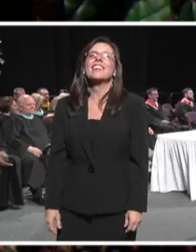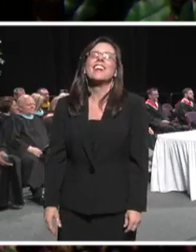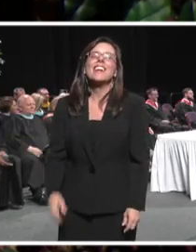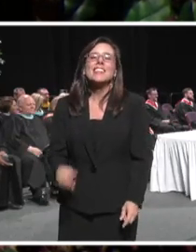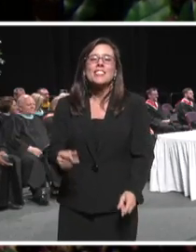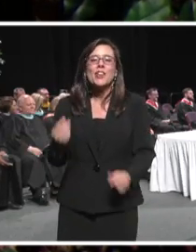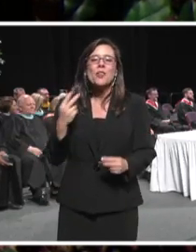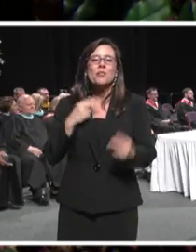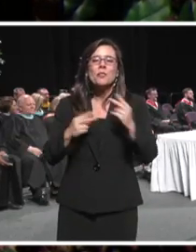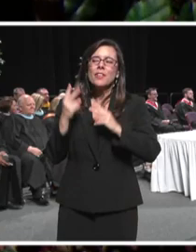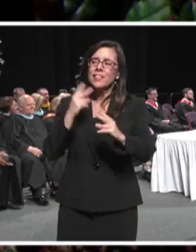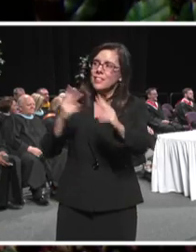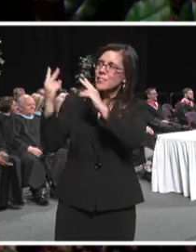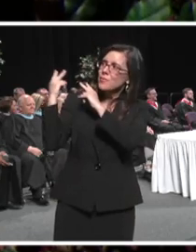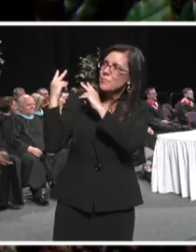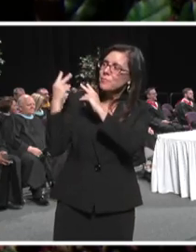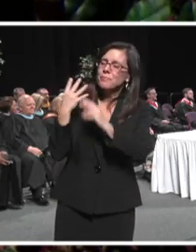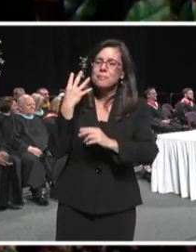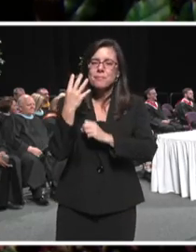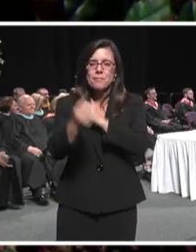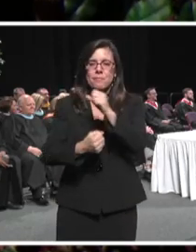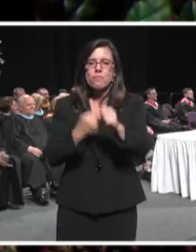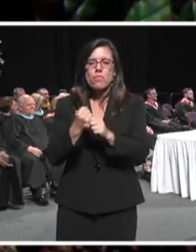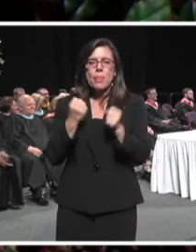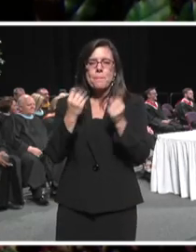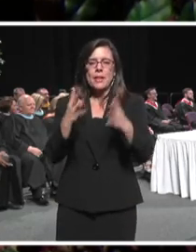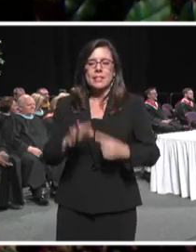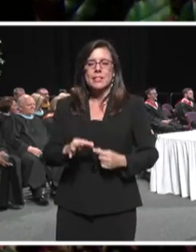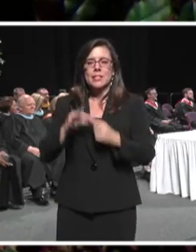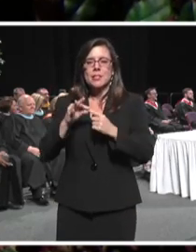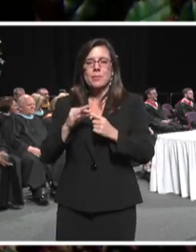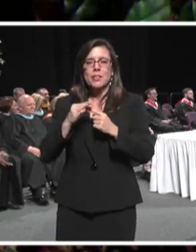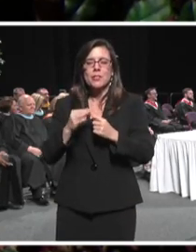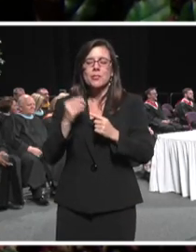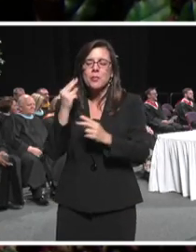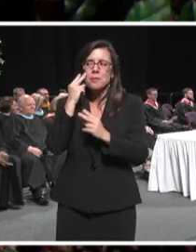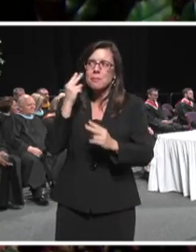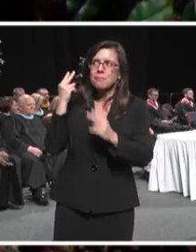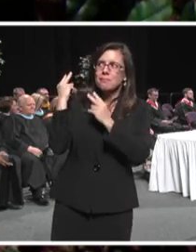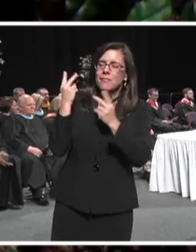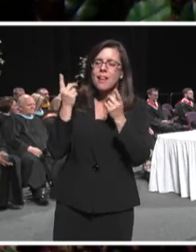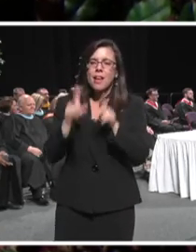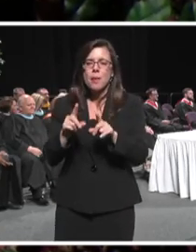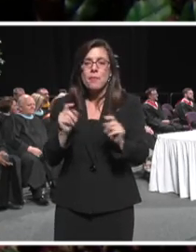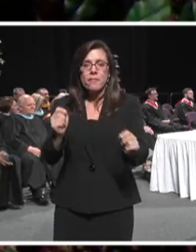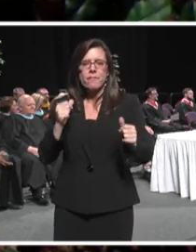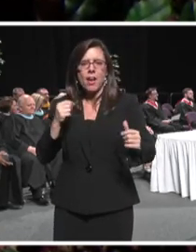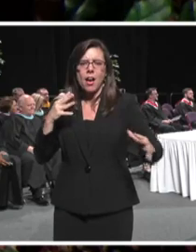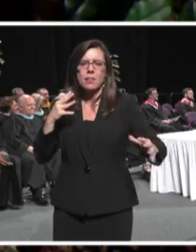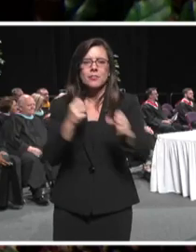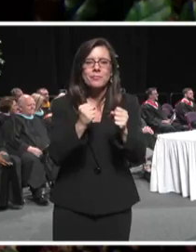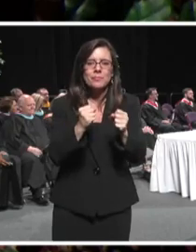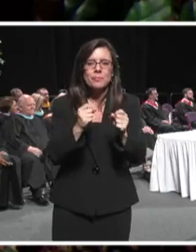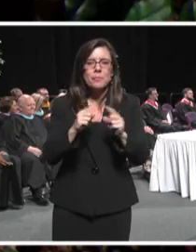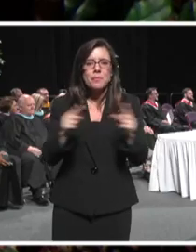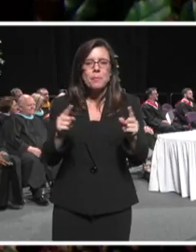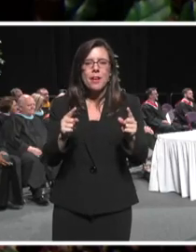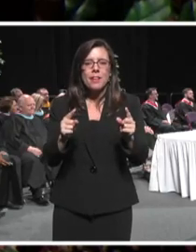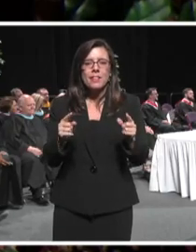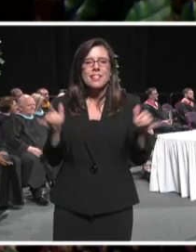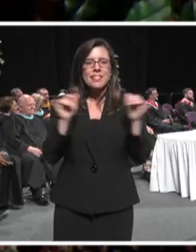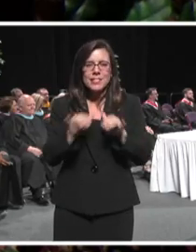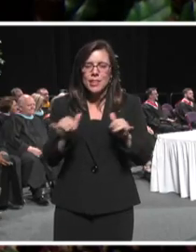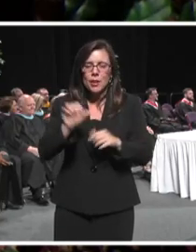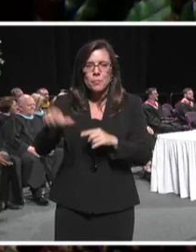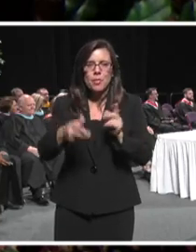As we look back on the past 4 years, many special memories were created. It went by fast, just like those before said it